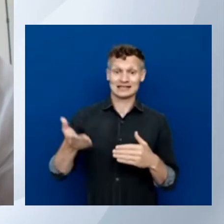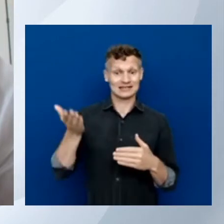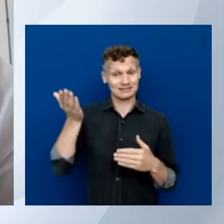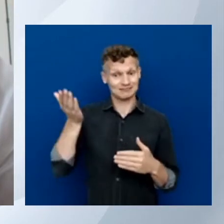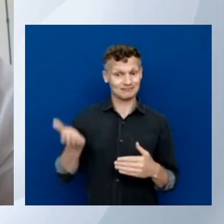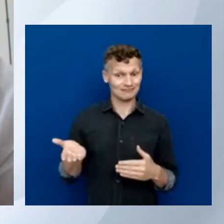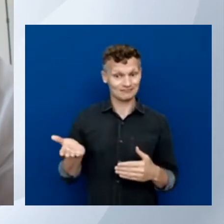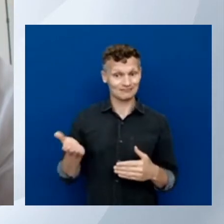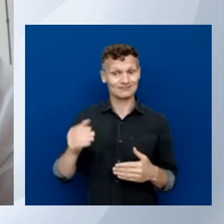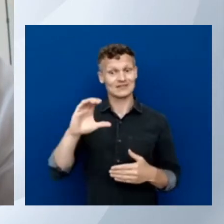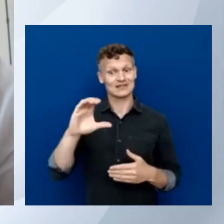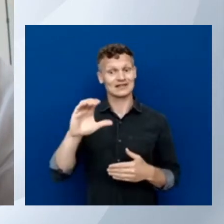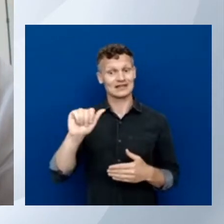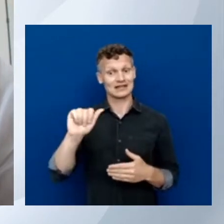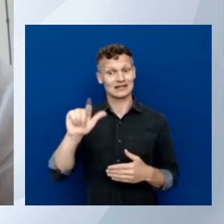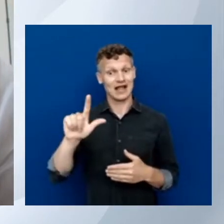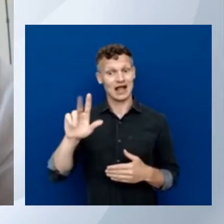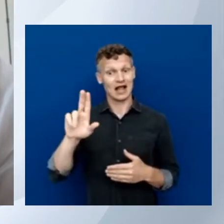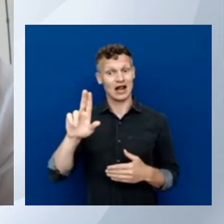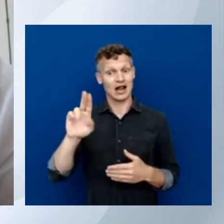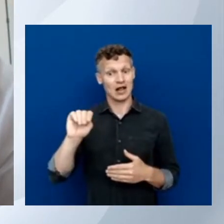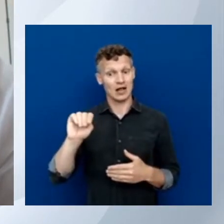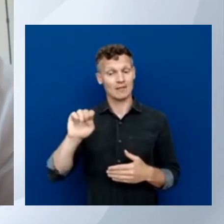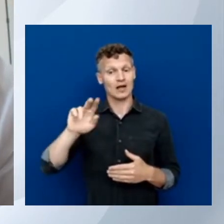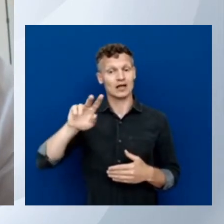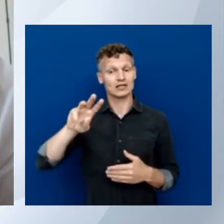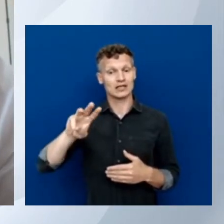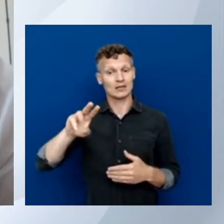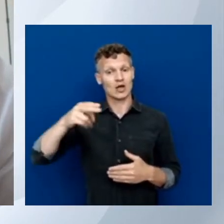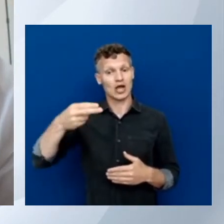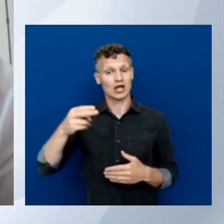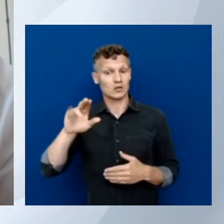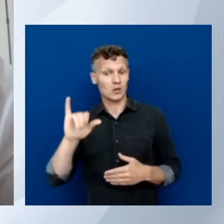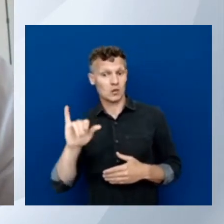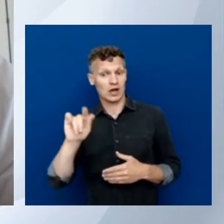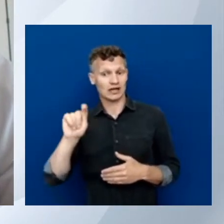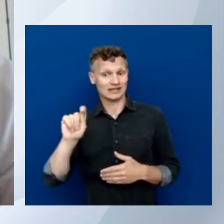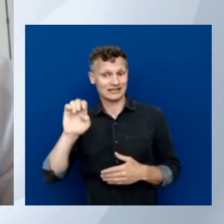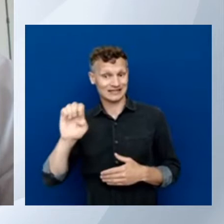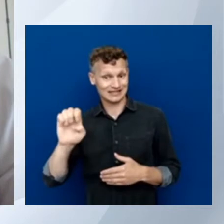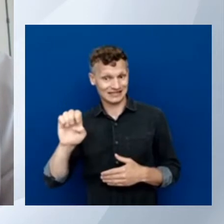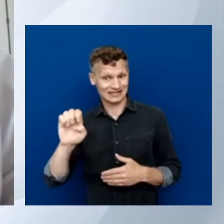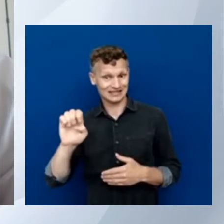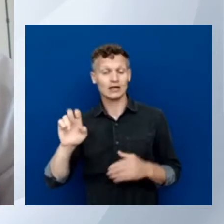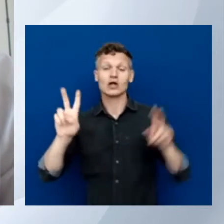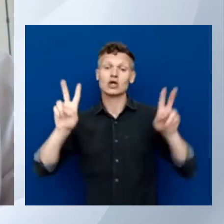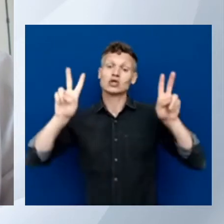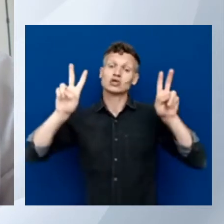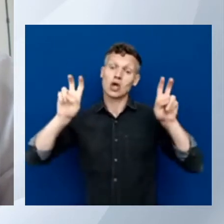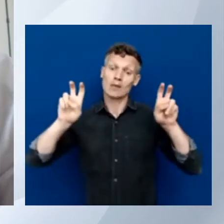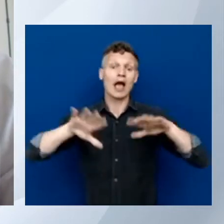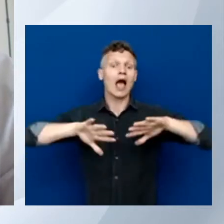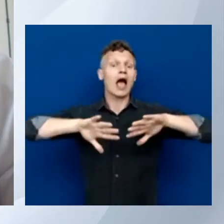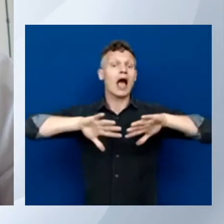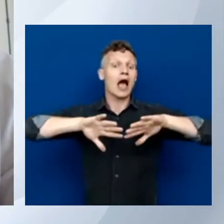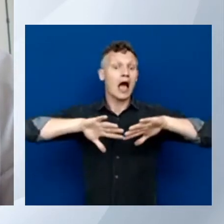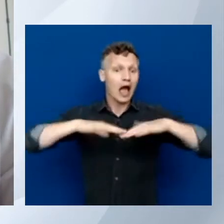talking about how to deploy globally resilient websites. Hi, Callum. Hey, how are you doing? I'm good. How are